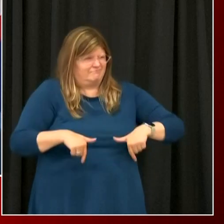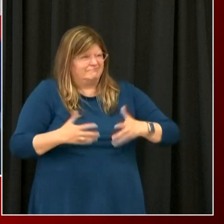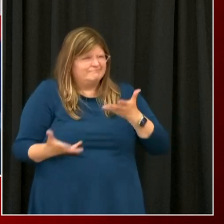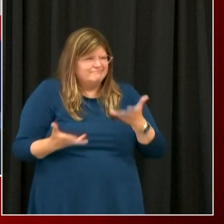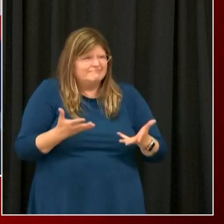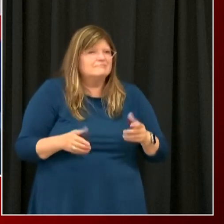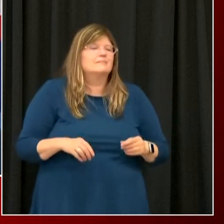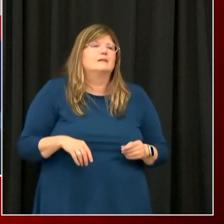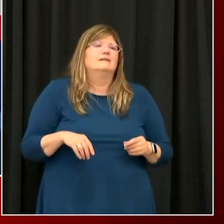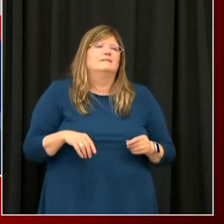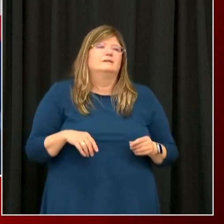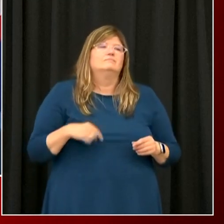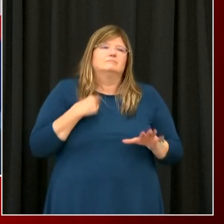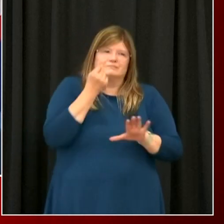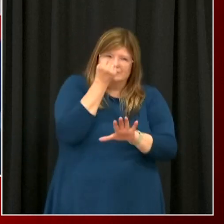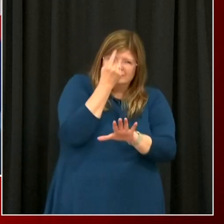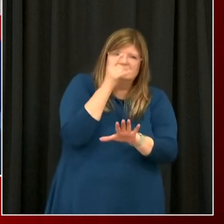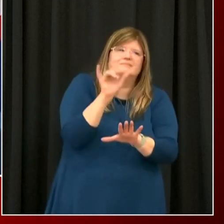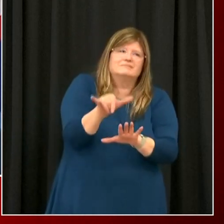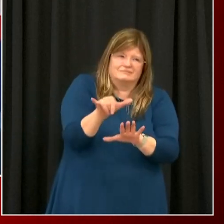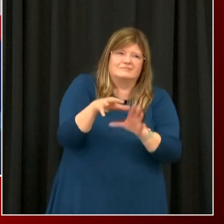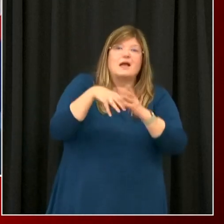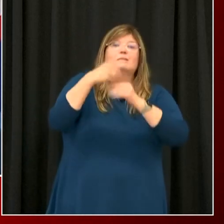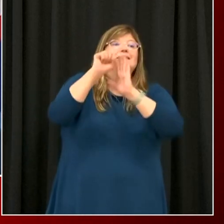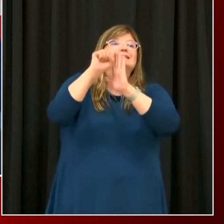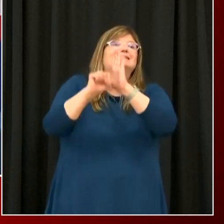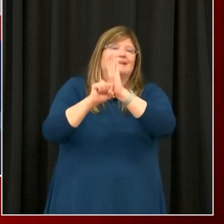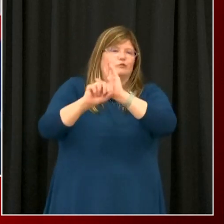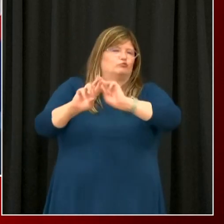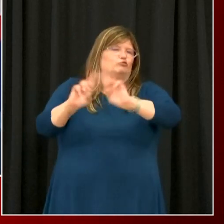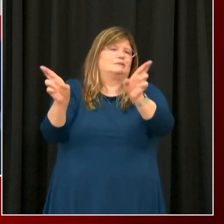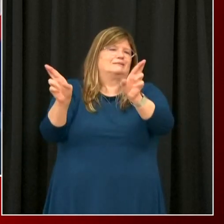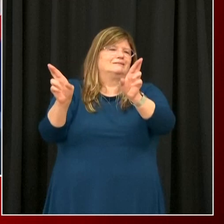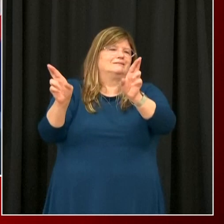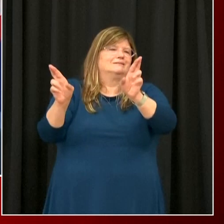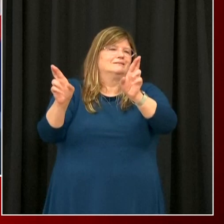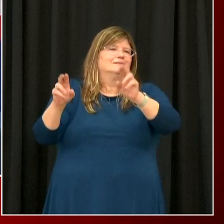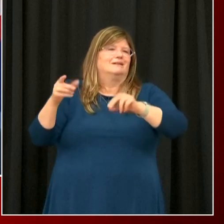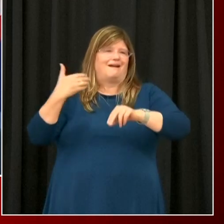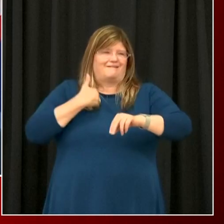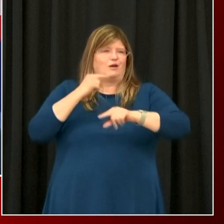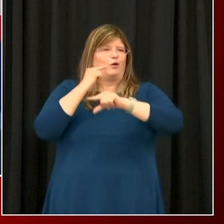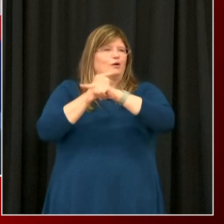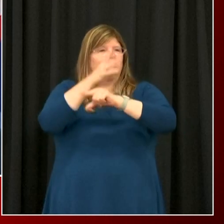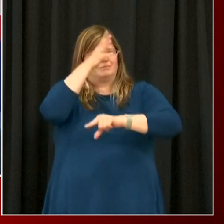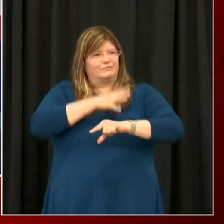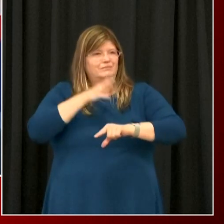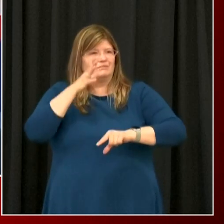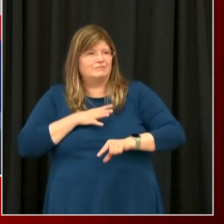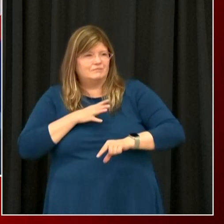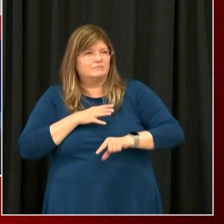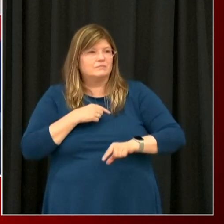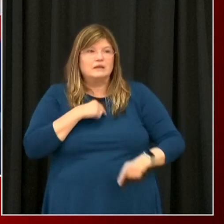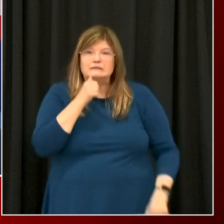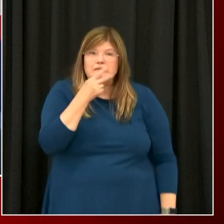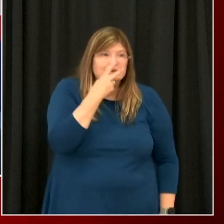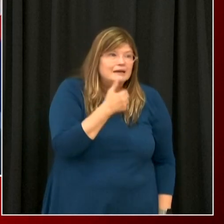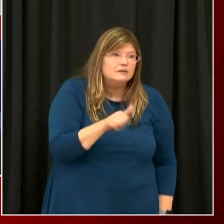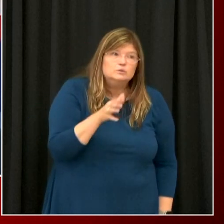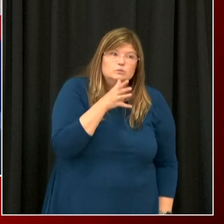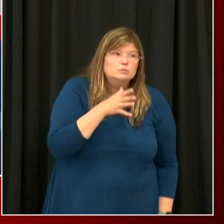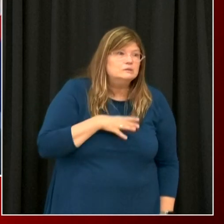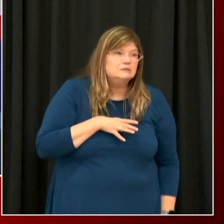say National Guardsmen and women, although actually I haven't seen any women. Have you seen any women in the Guard? I'm sorry? Have all